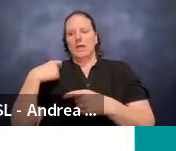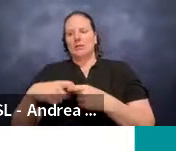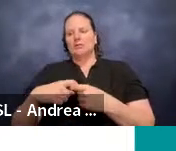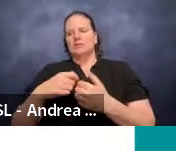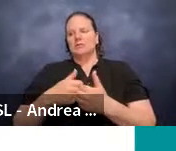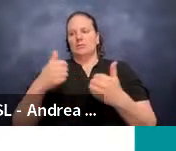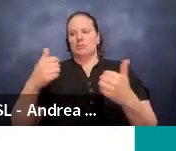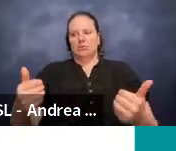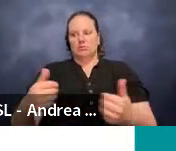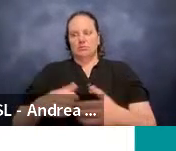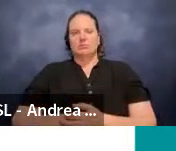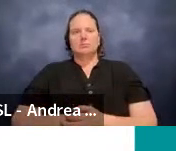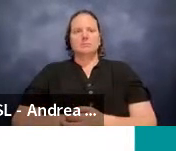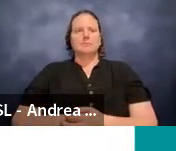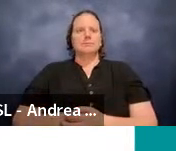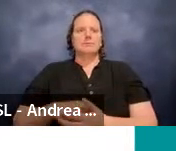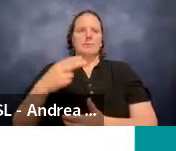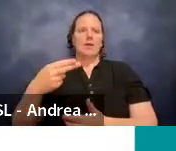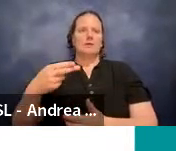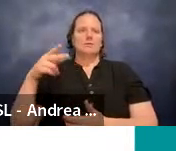window,